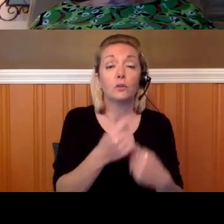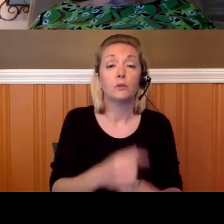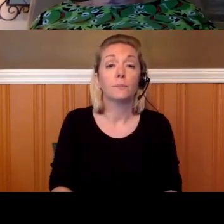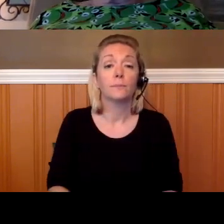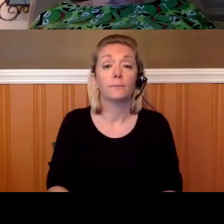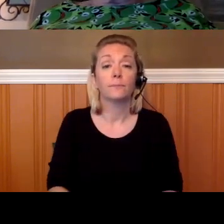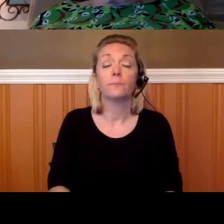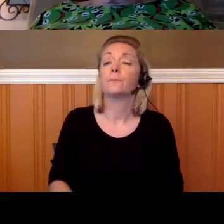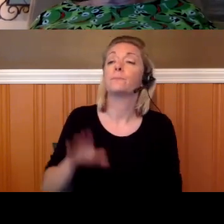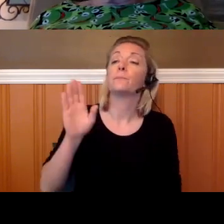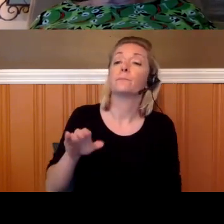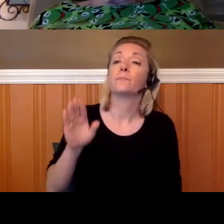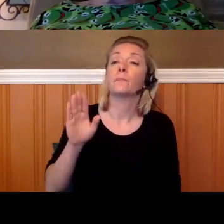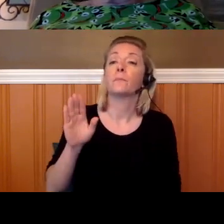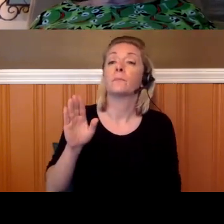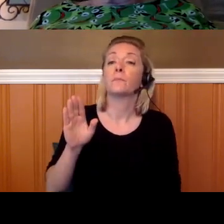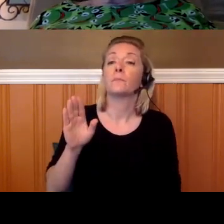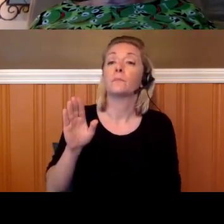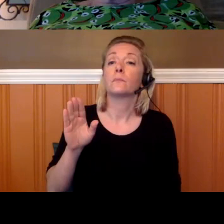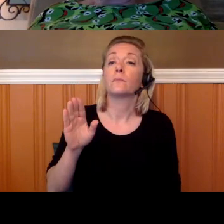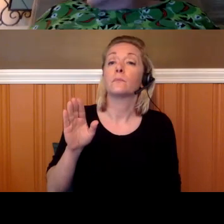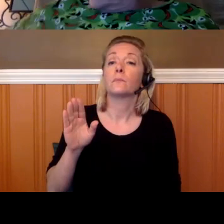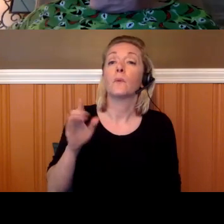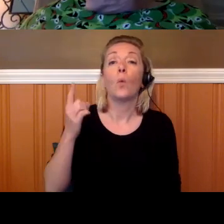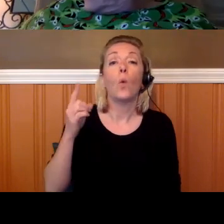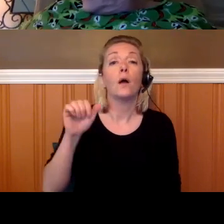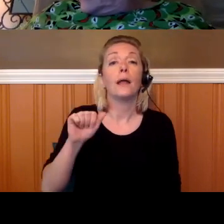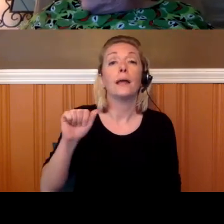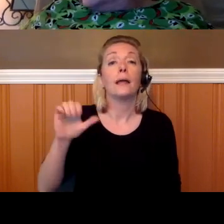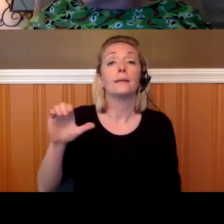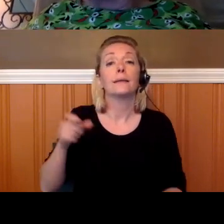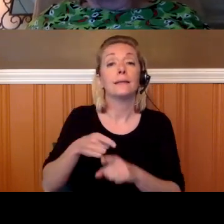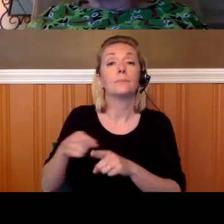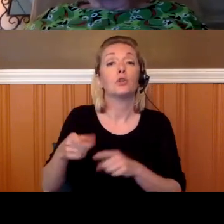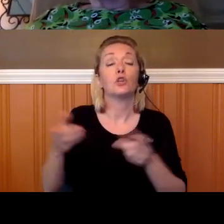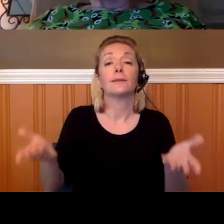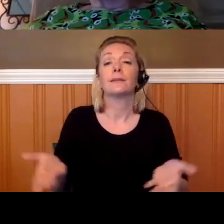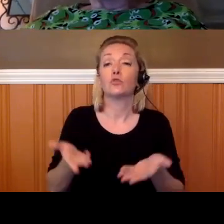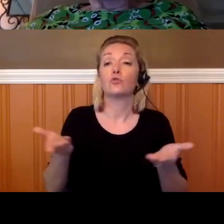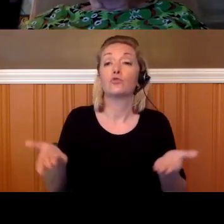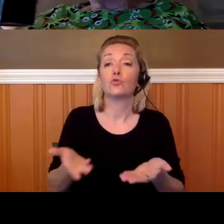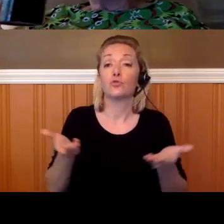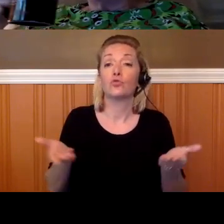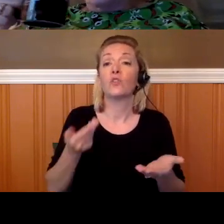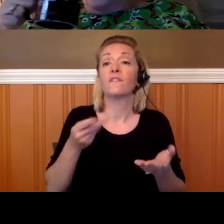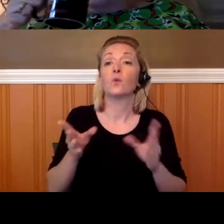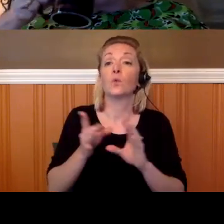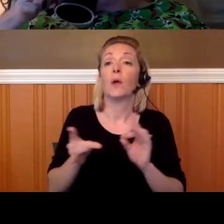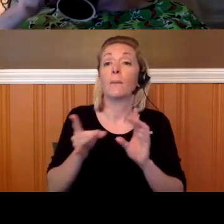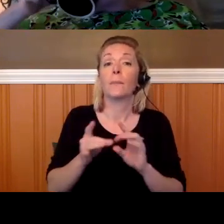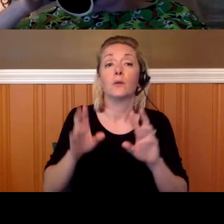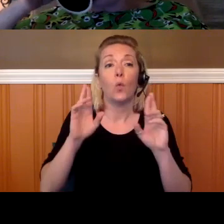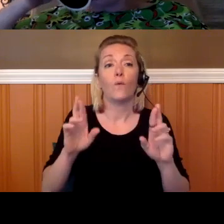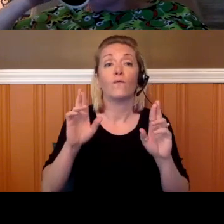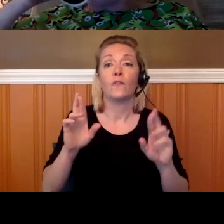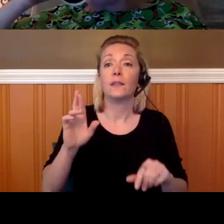Sandy, we did have we have an AAC specialist actually on the call who had some comments. Hopefully she can